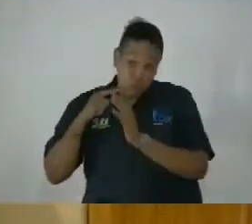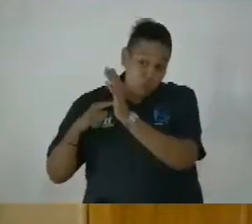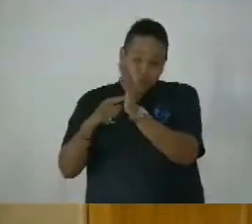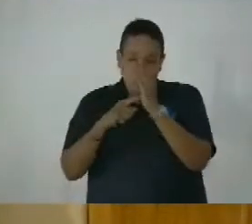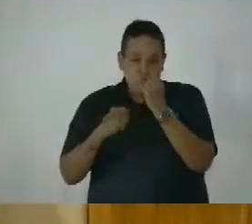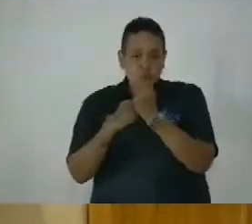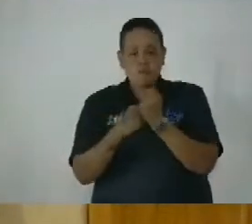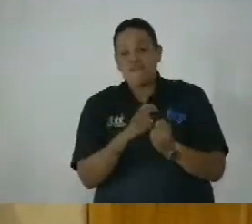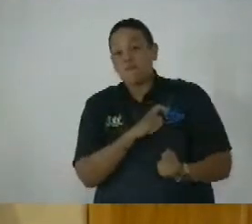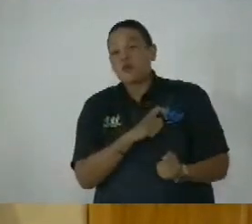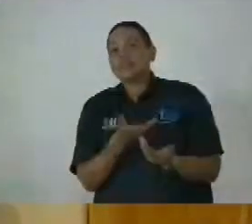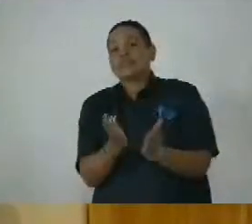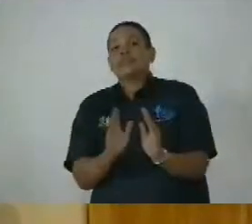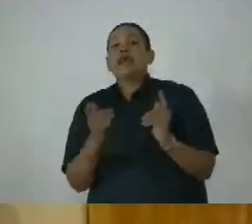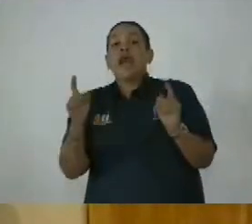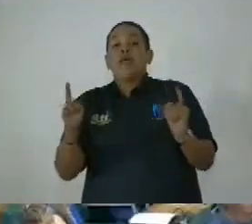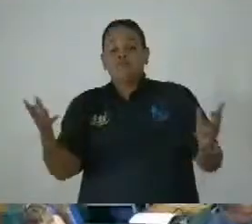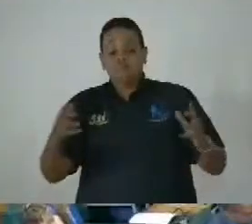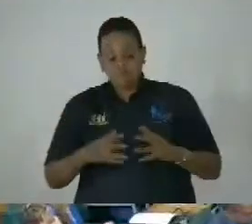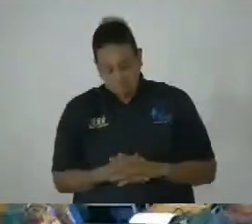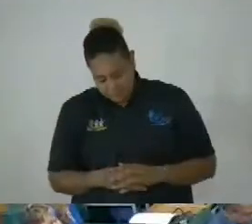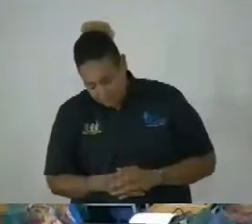support.